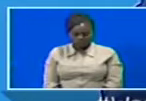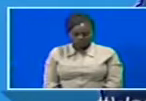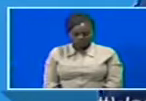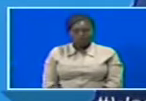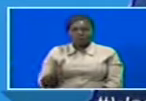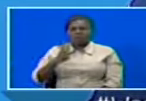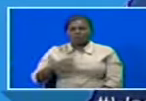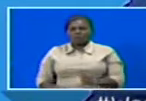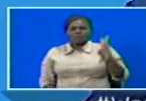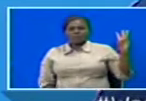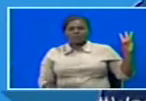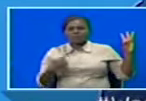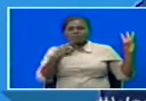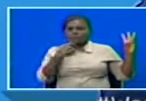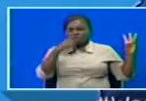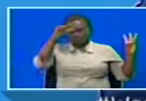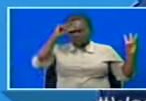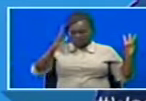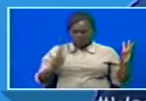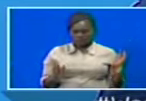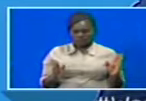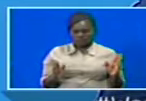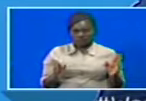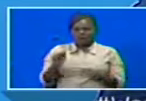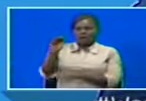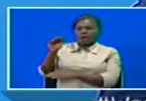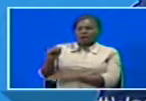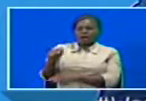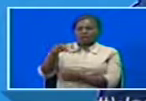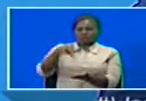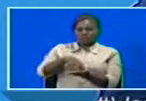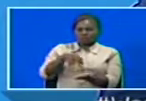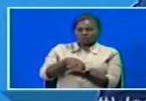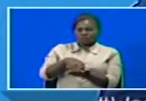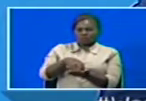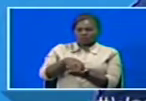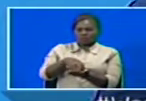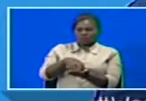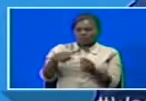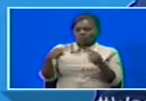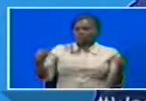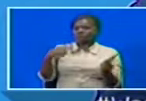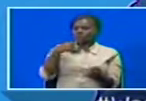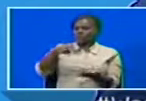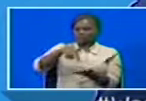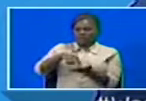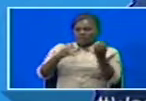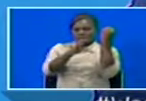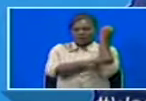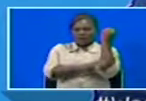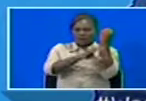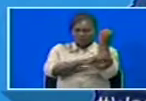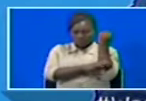West Pokot County Senator Professor John Lonyangapuo has asked the opposition to name their presidential candidate, saying that the country needs a